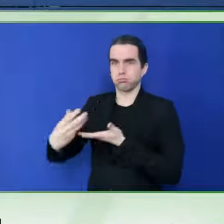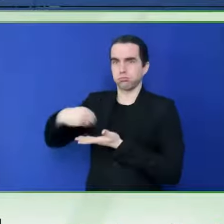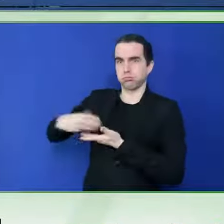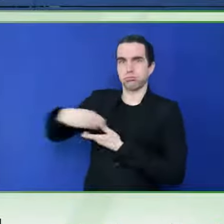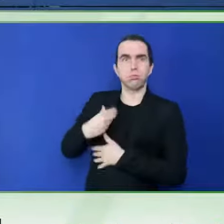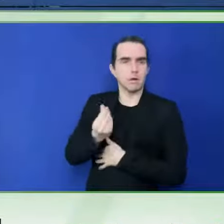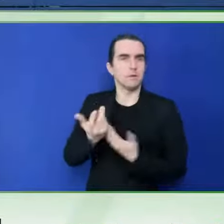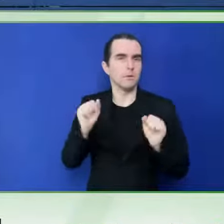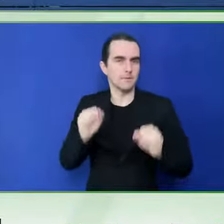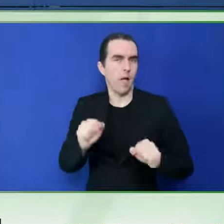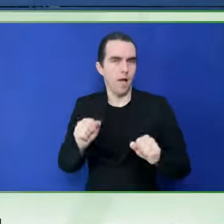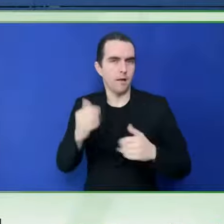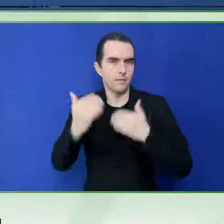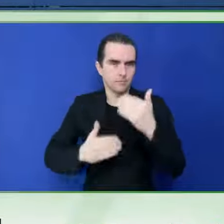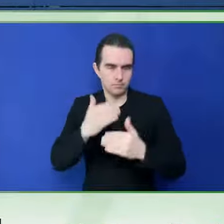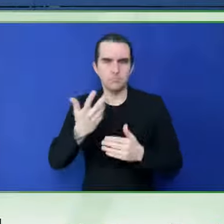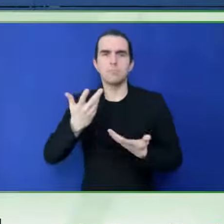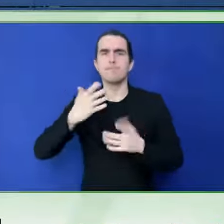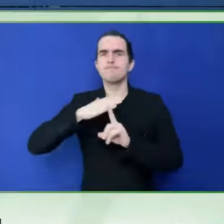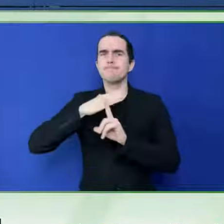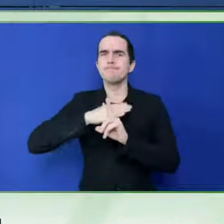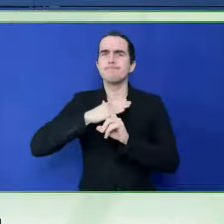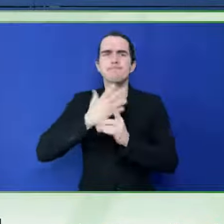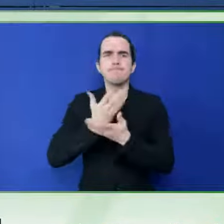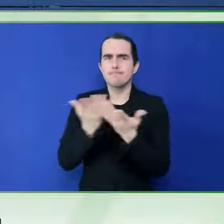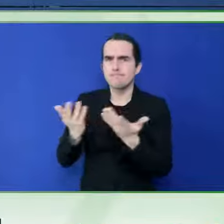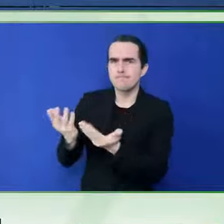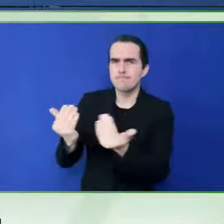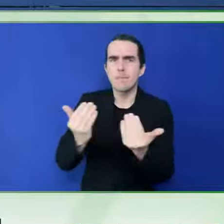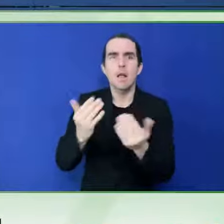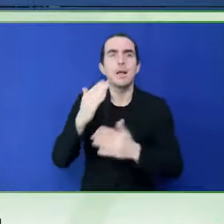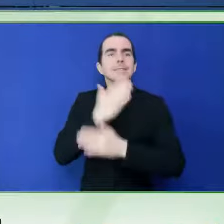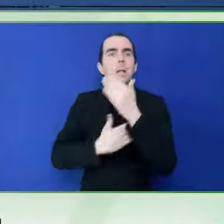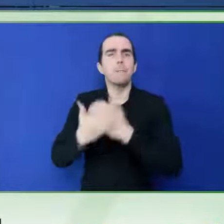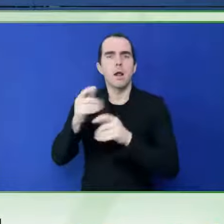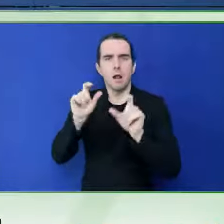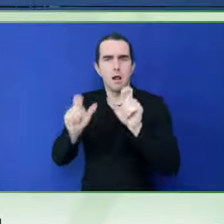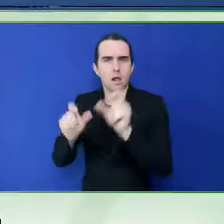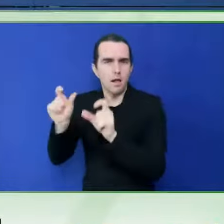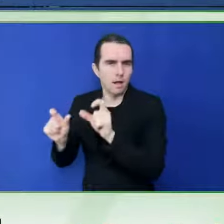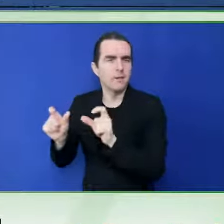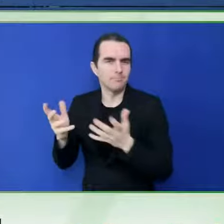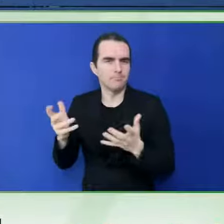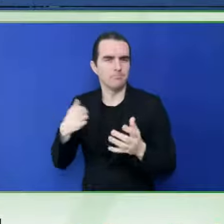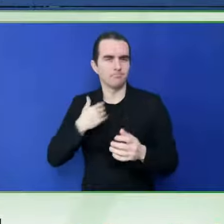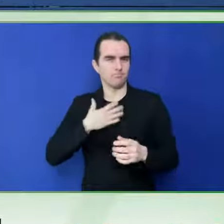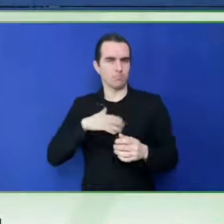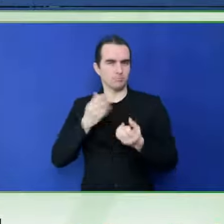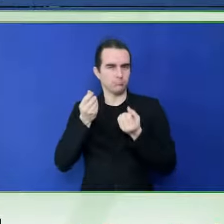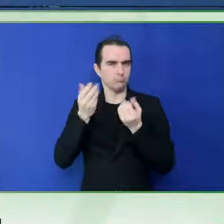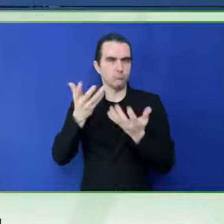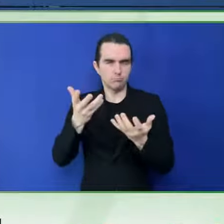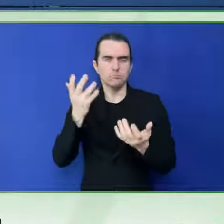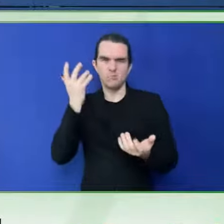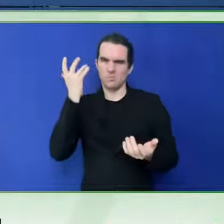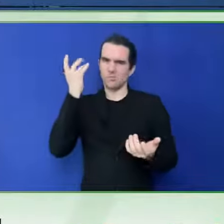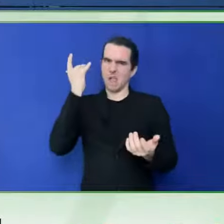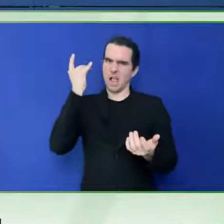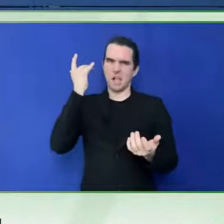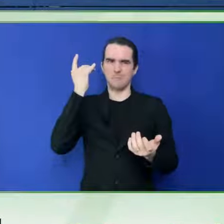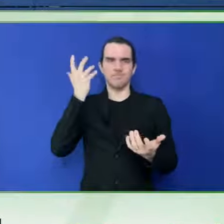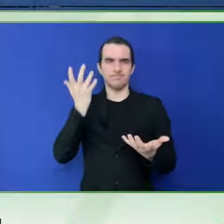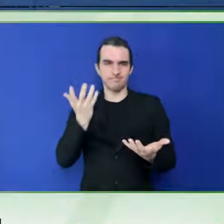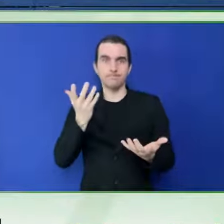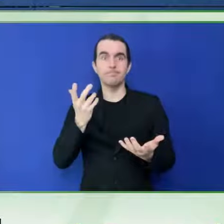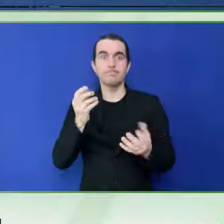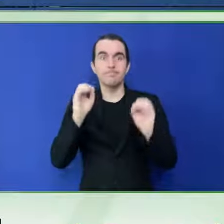in the UK, 10% of hotel rooms now have to be accessible. A hotelier, I